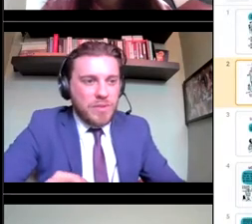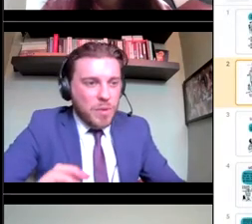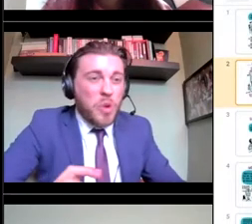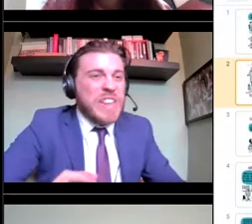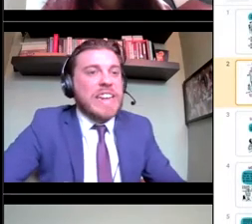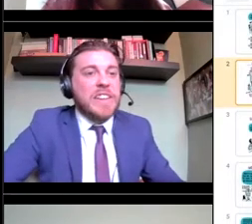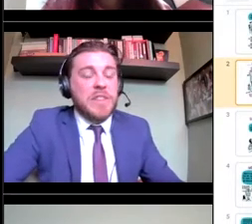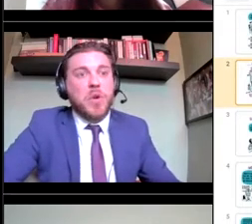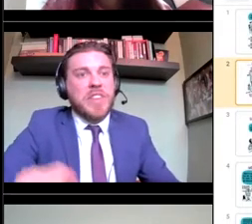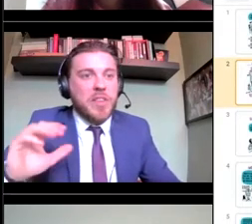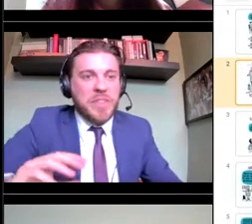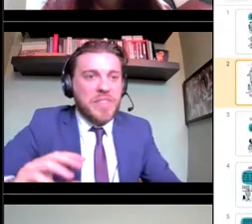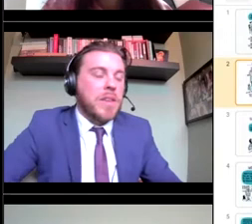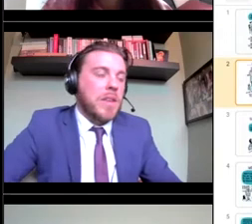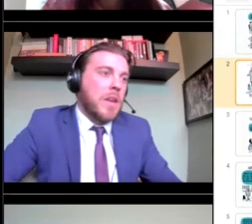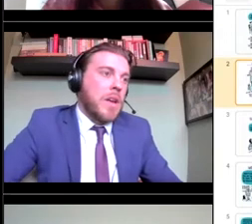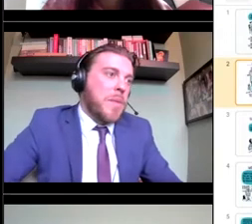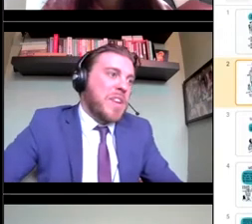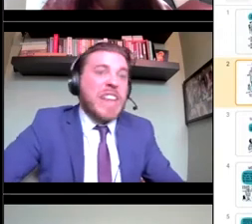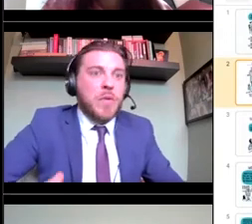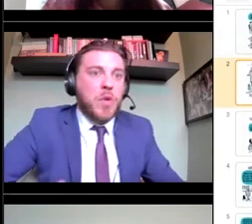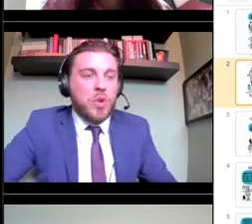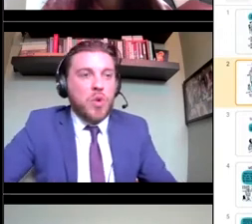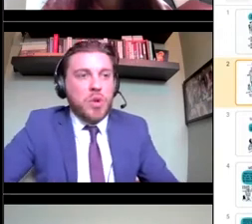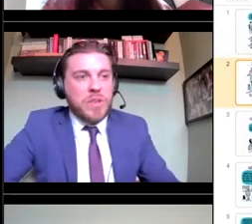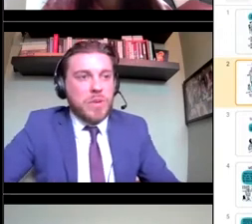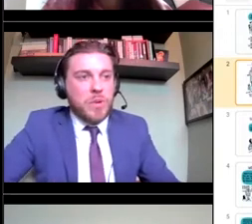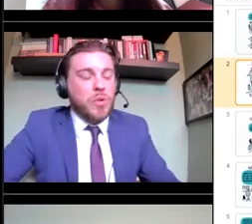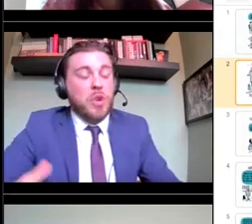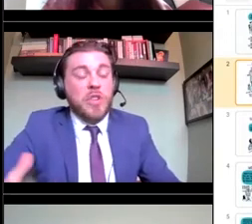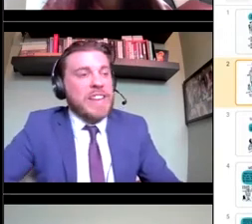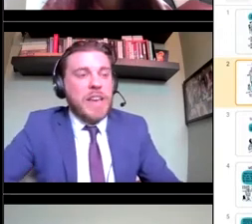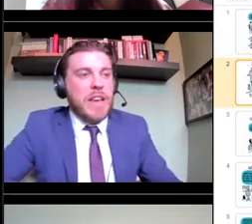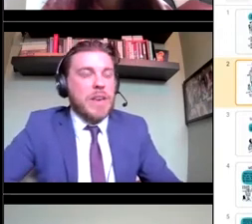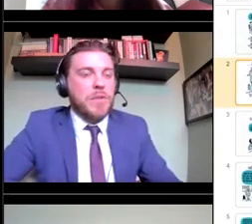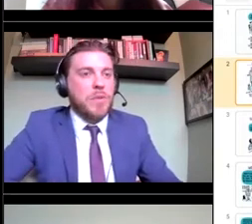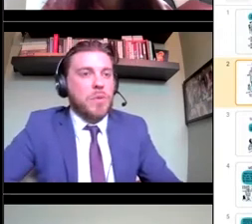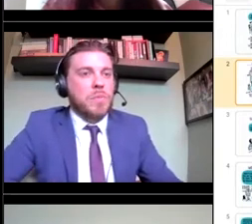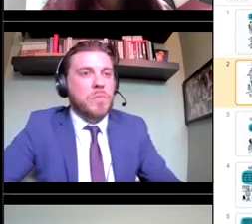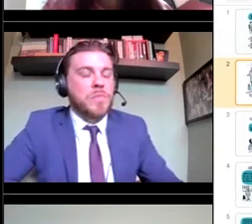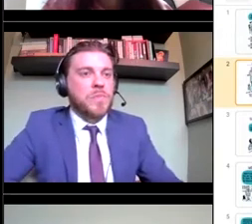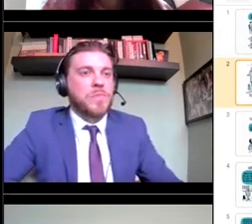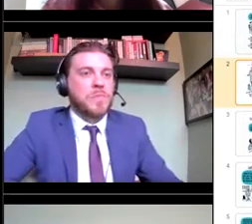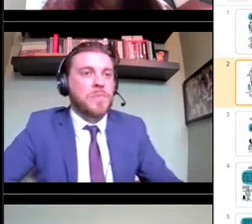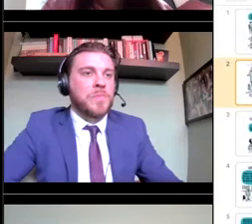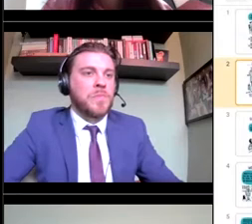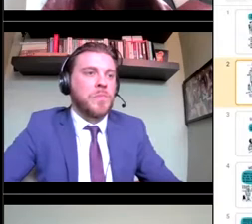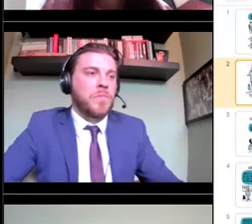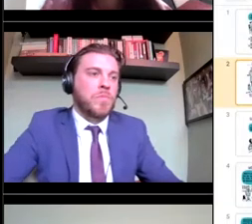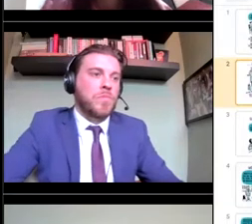to what's needed in the context specific needs of your school or any given school.